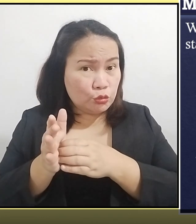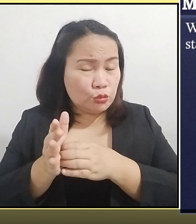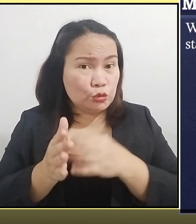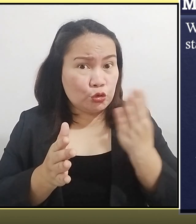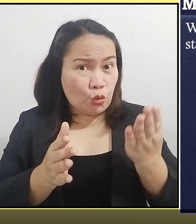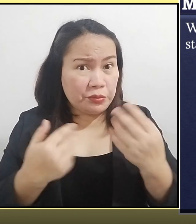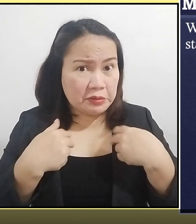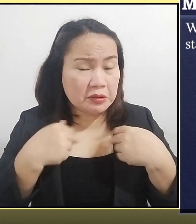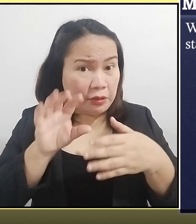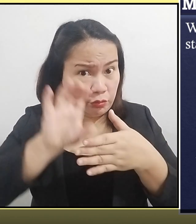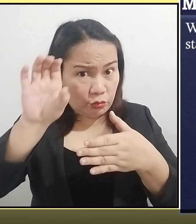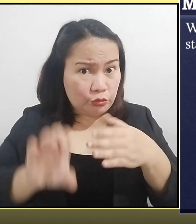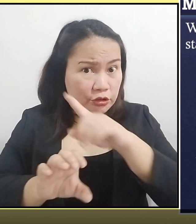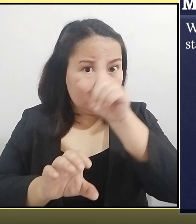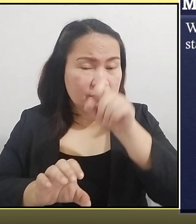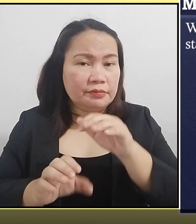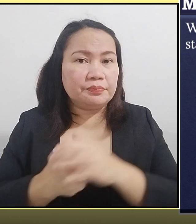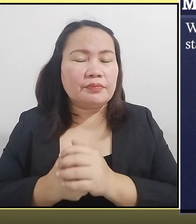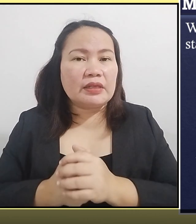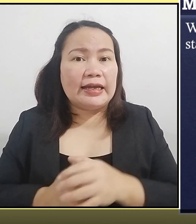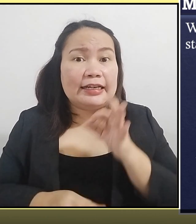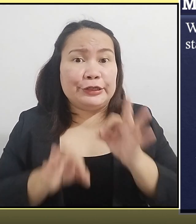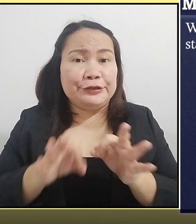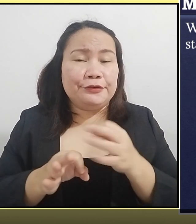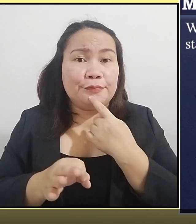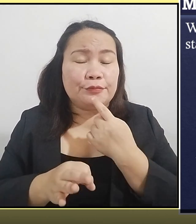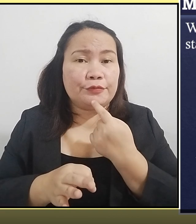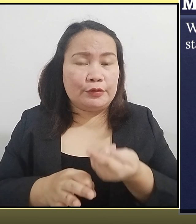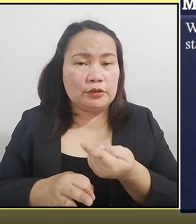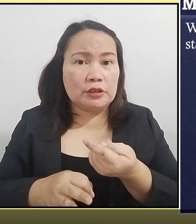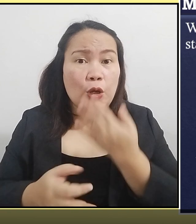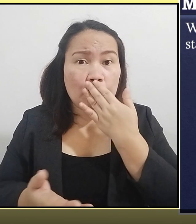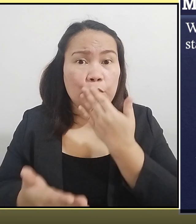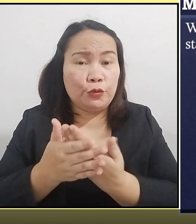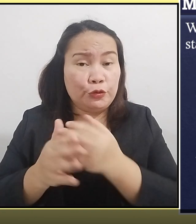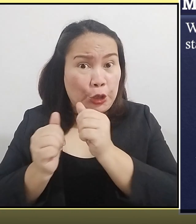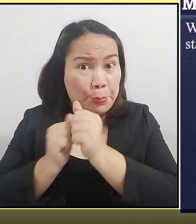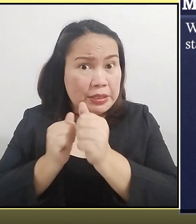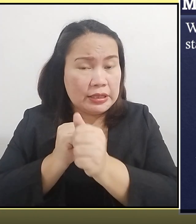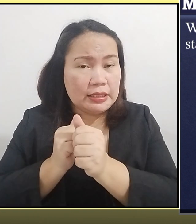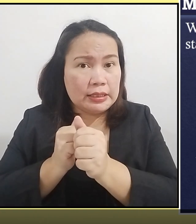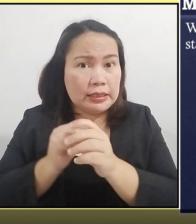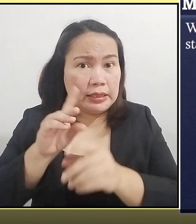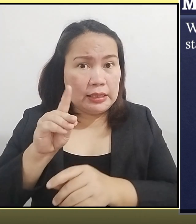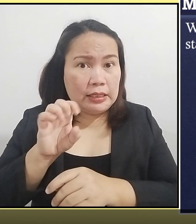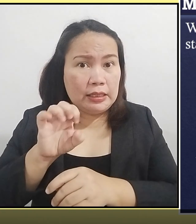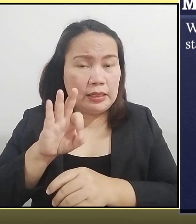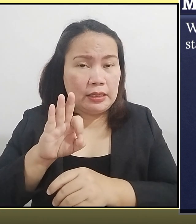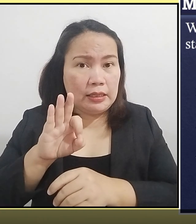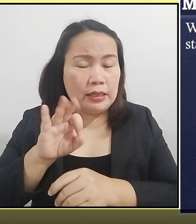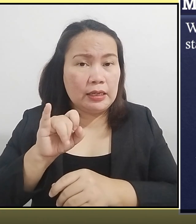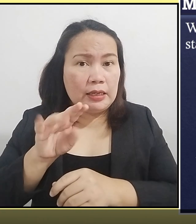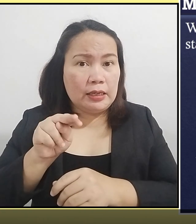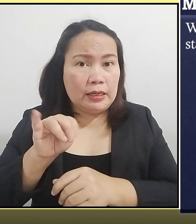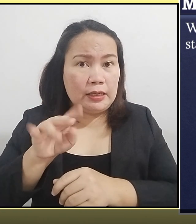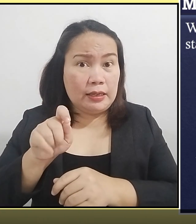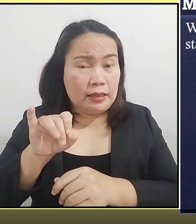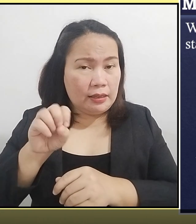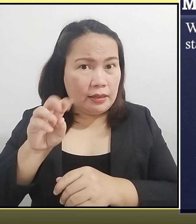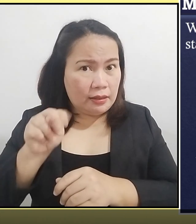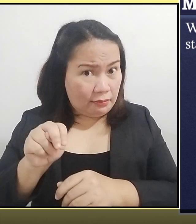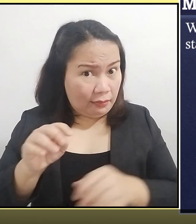natin na ganon? Okay? So, parang ganon yan. Pag sinabi natin good definition, enough ba yung binigay